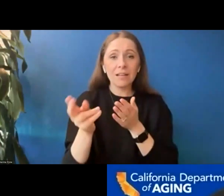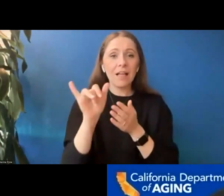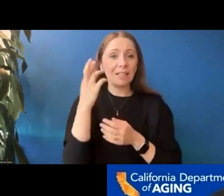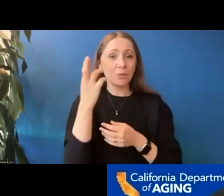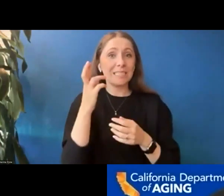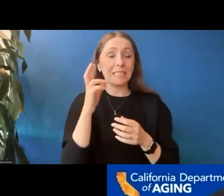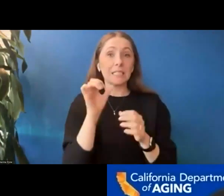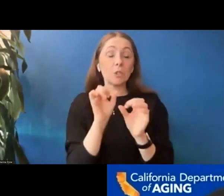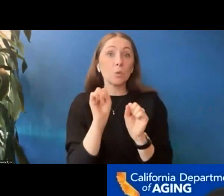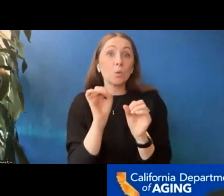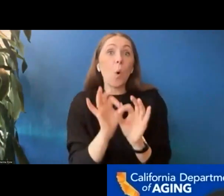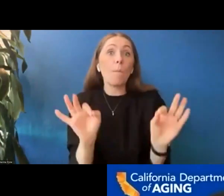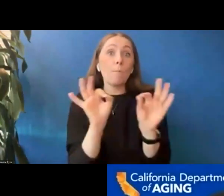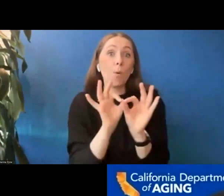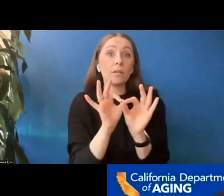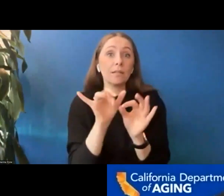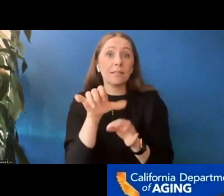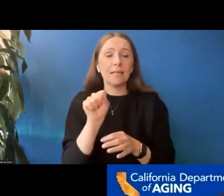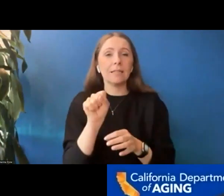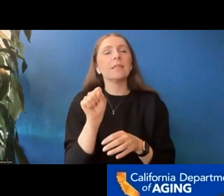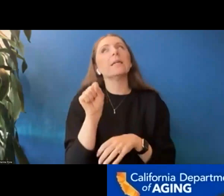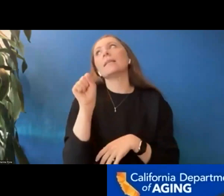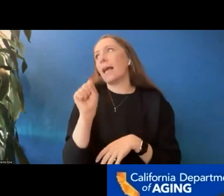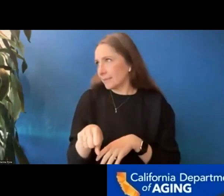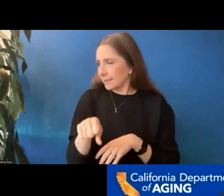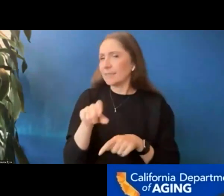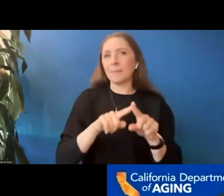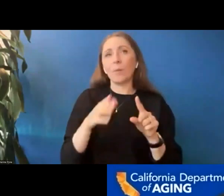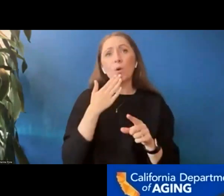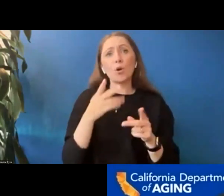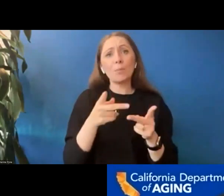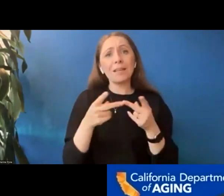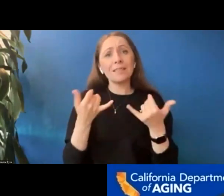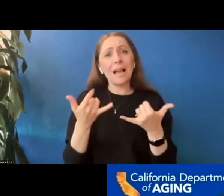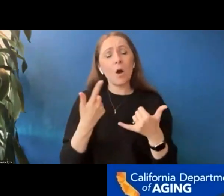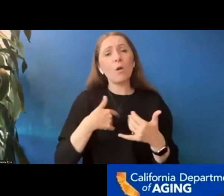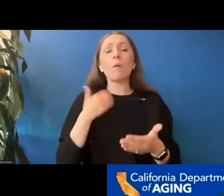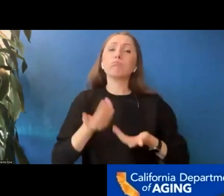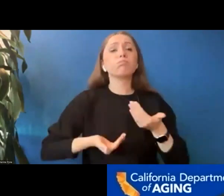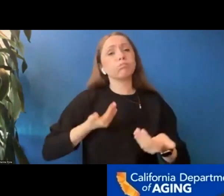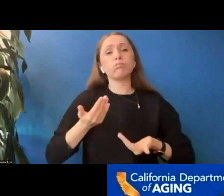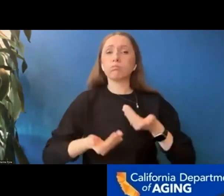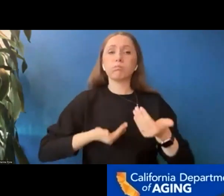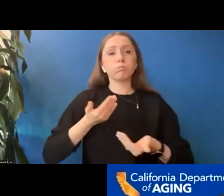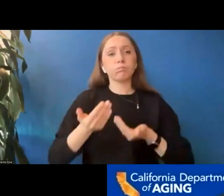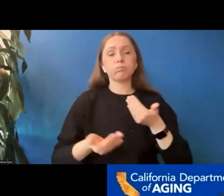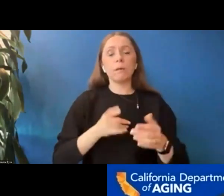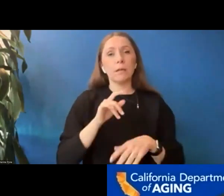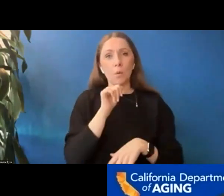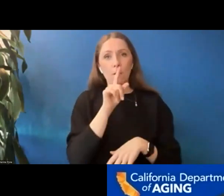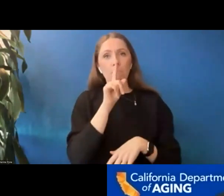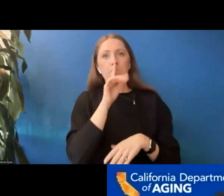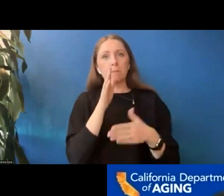deal. It's such a big deal. But we're at a really good spot. We have been chugging along. So we're not sharing